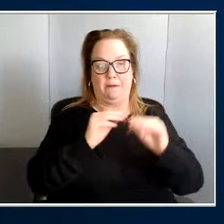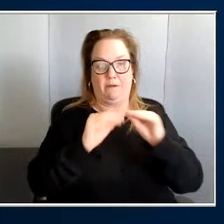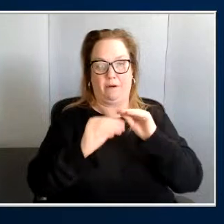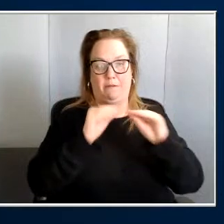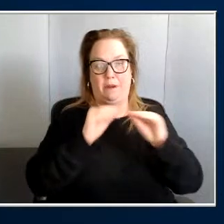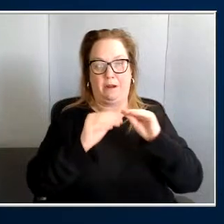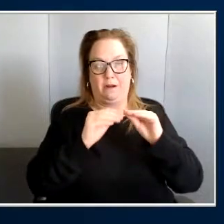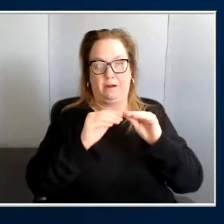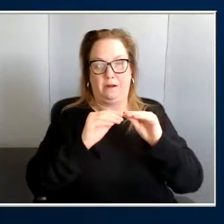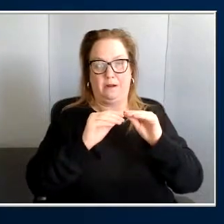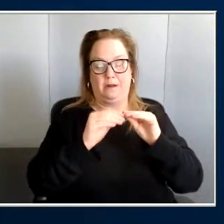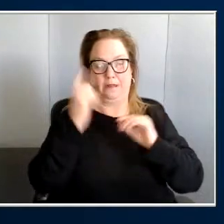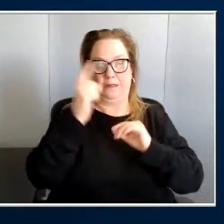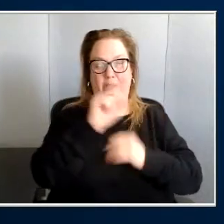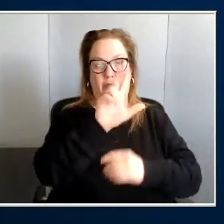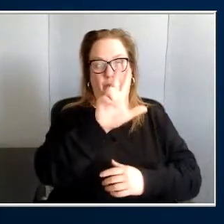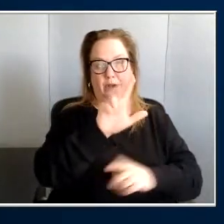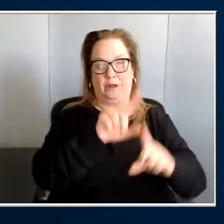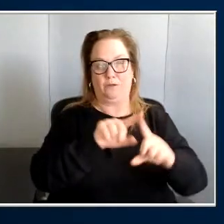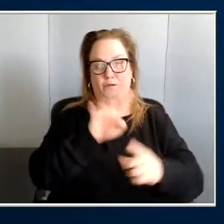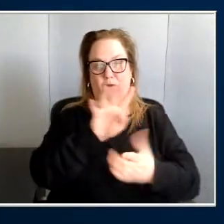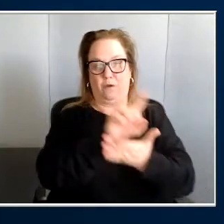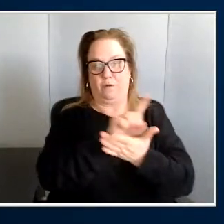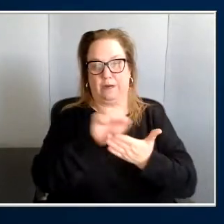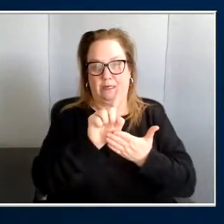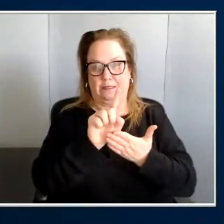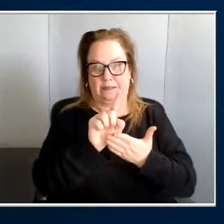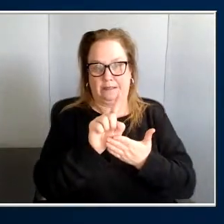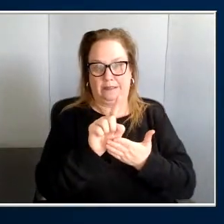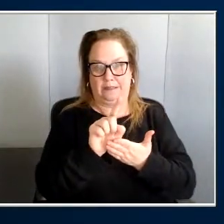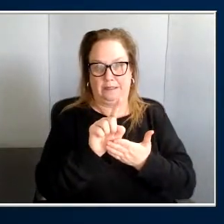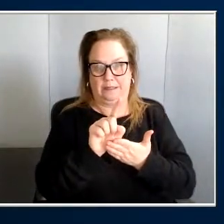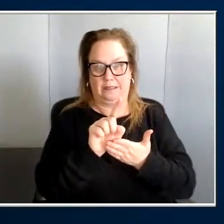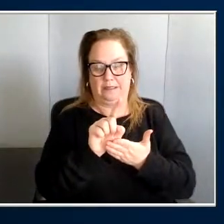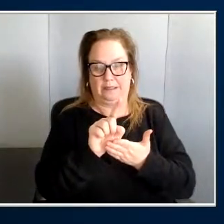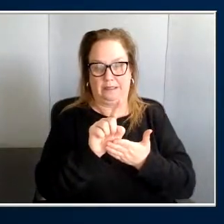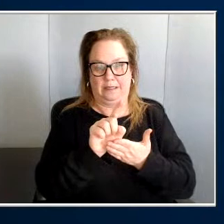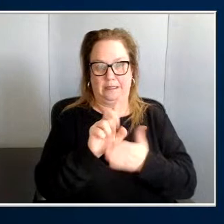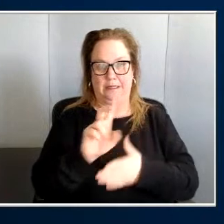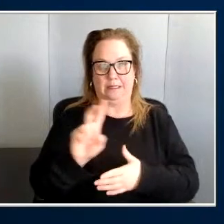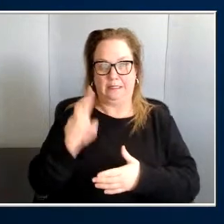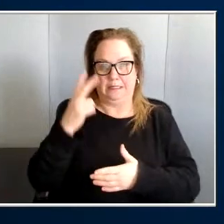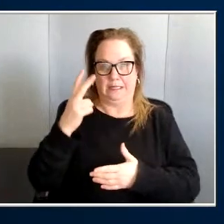somewhere around 3 to 4 weeks. And then secondary, objectively, what